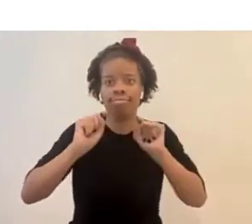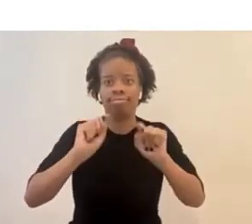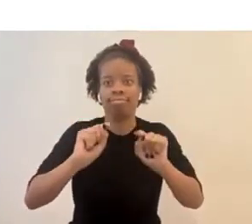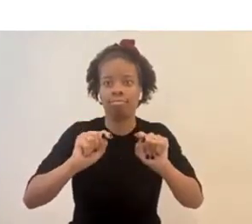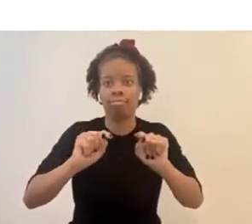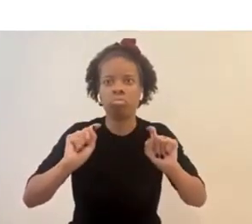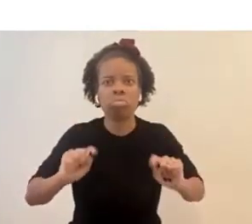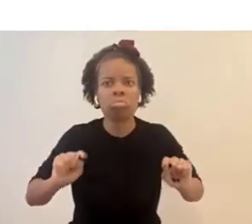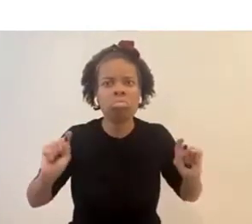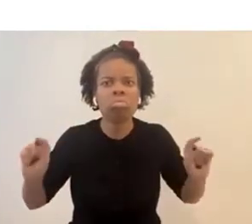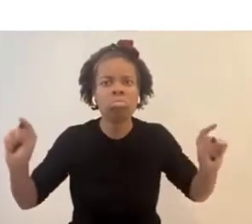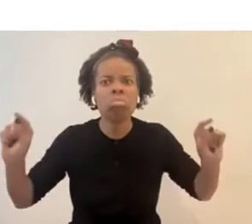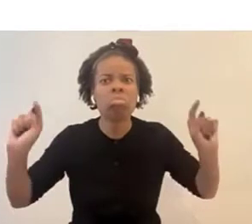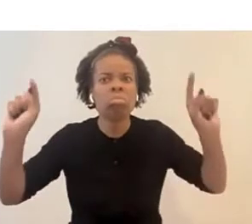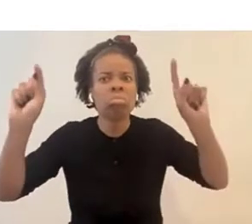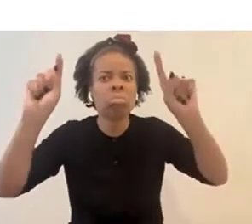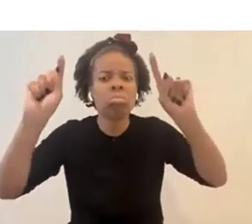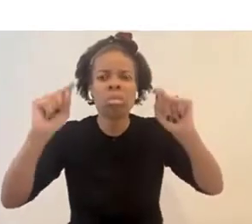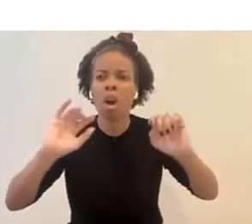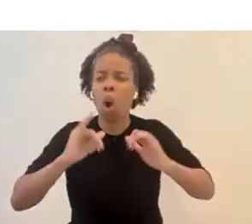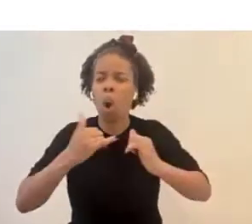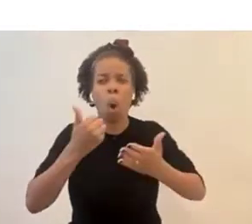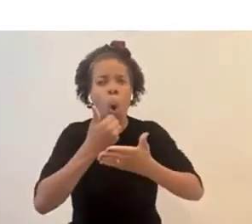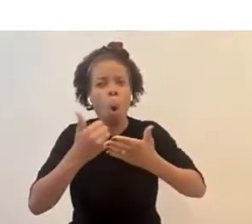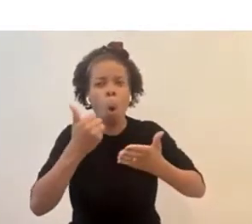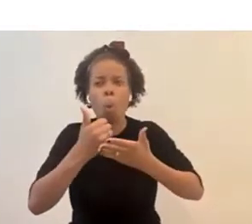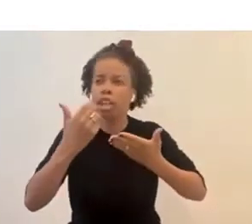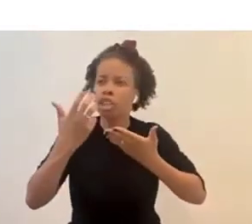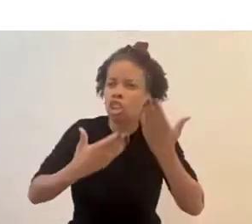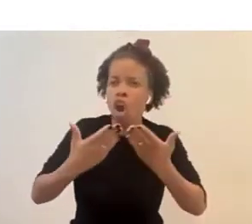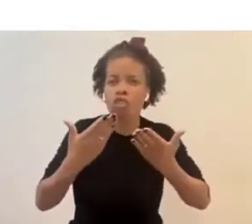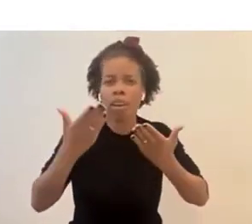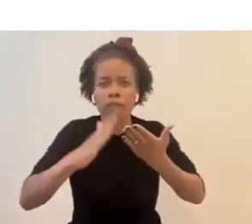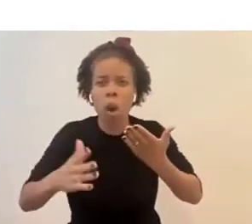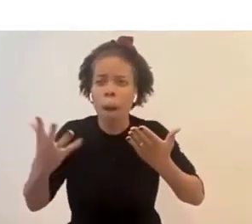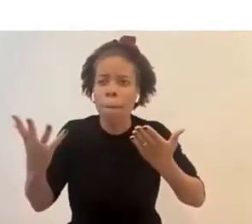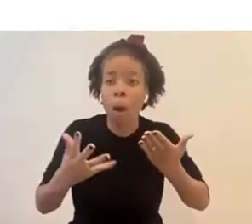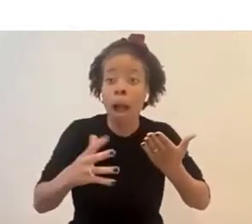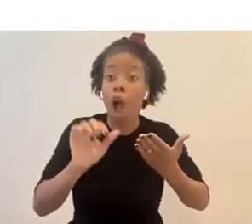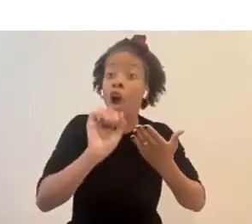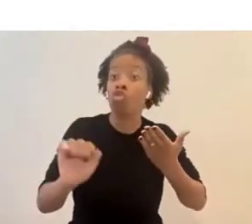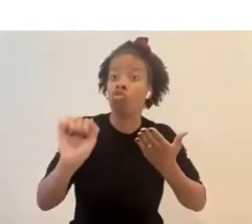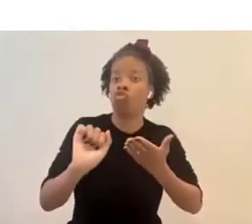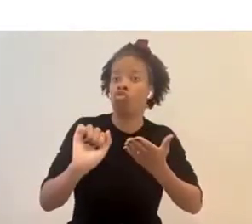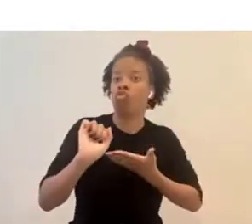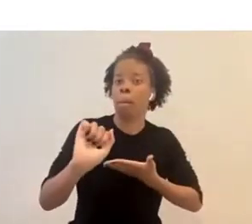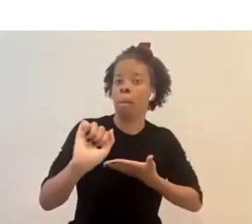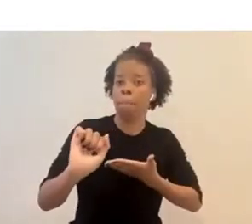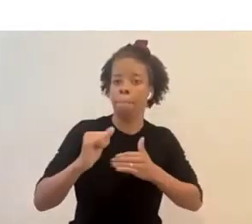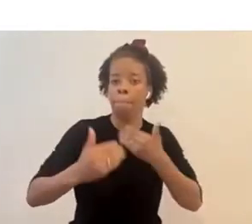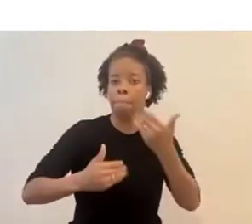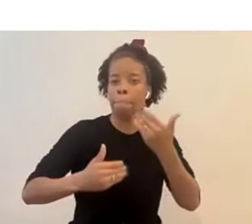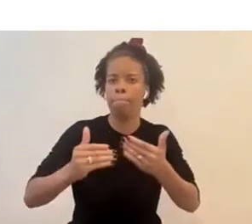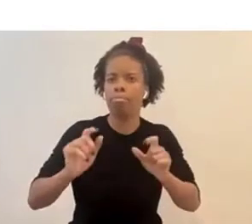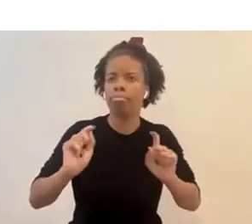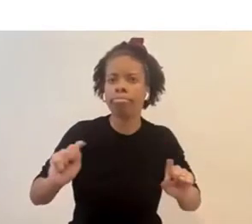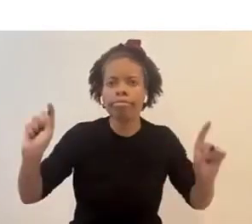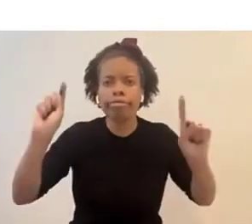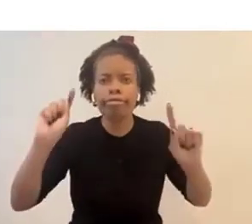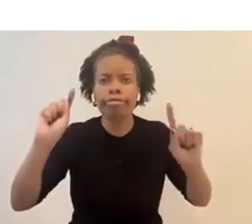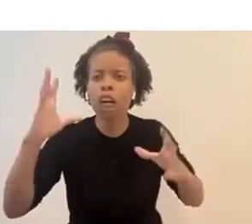that always centered and prioritized European ways of understanding the world.